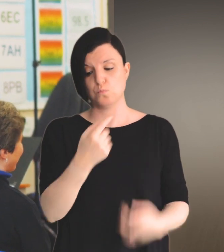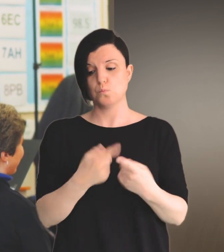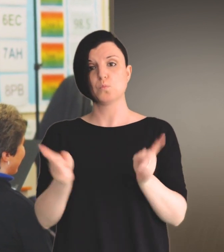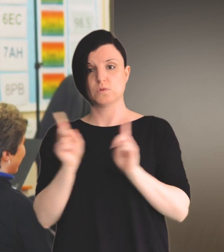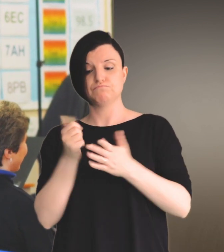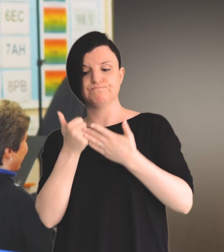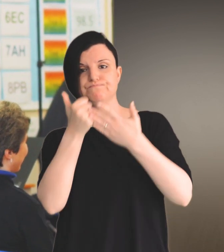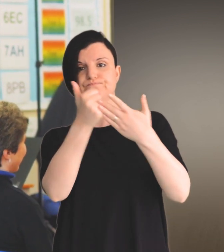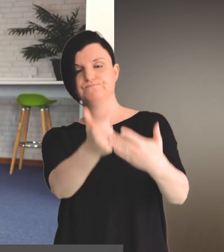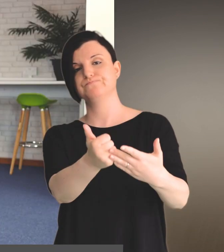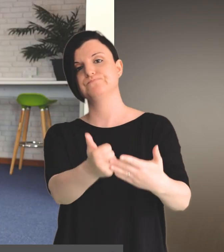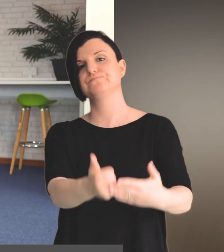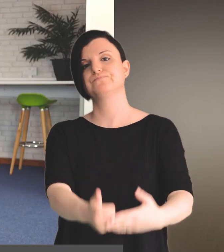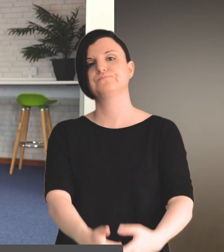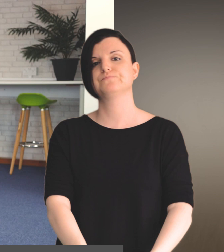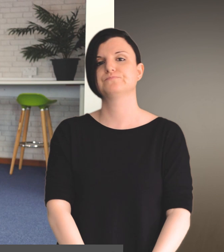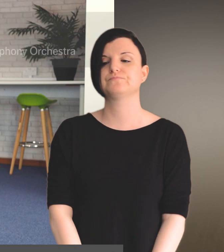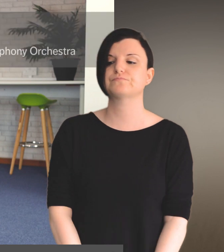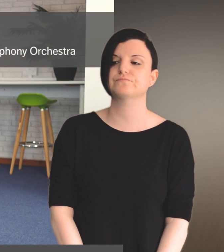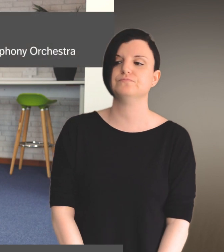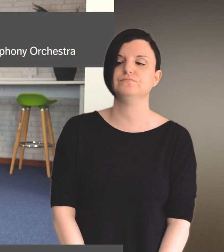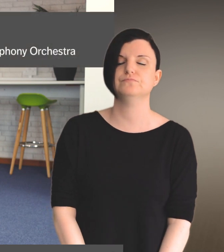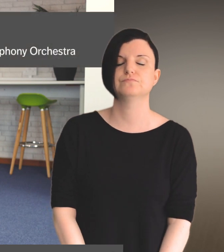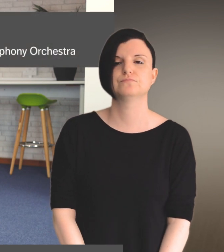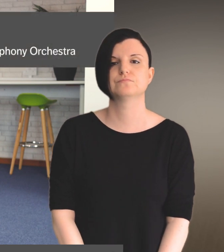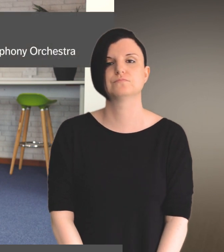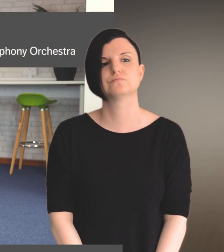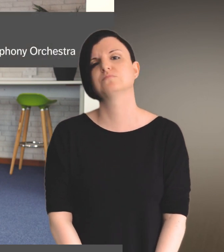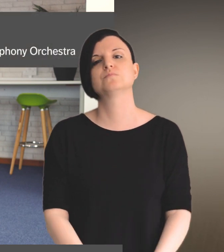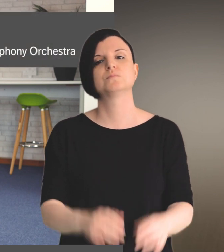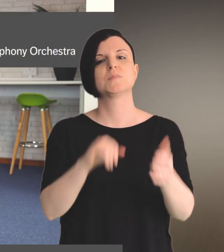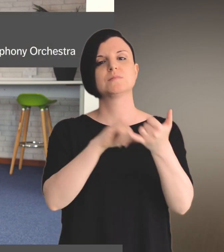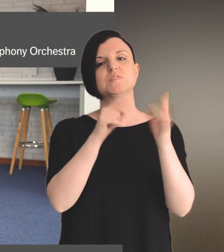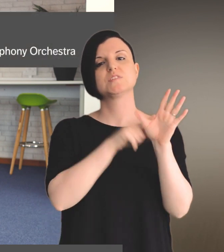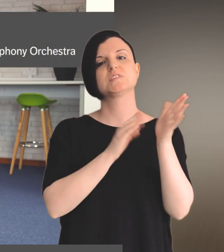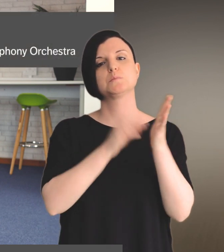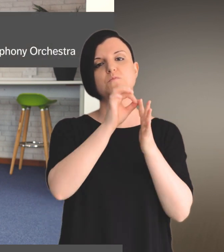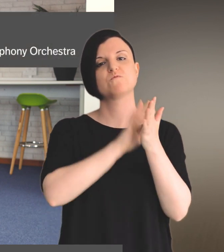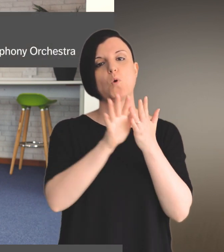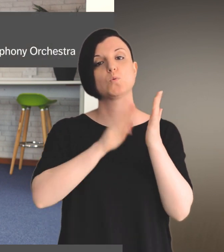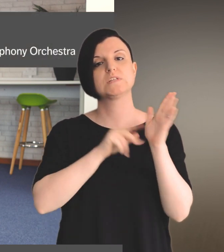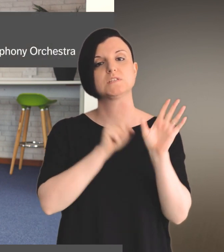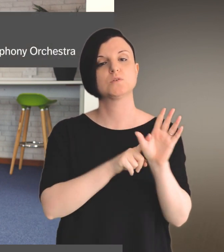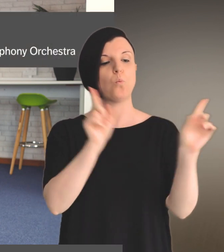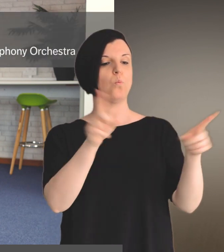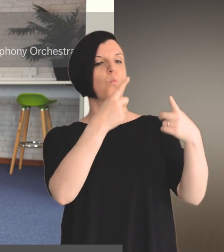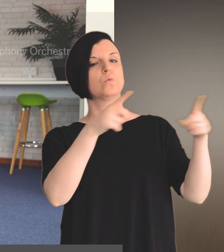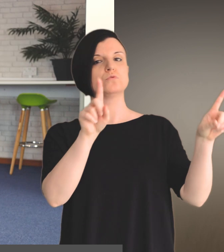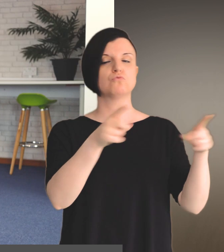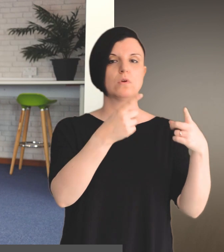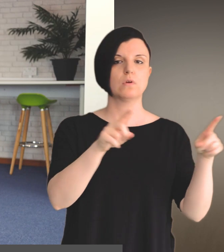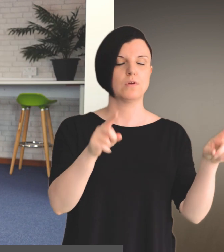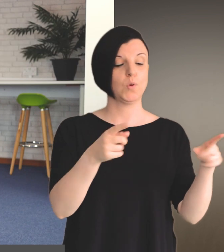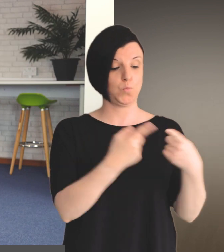Dougie Scarf, CEO. I think one of the interesting outside perceptions of symphony orchestras is whether they are